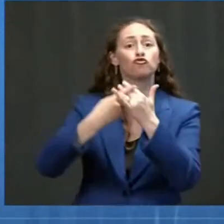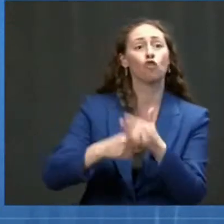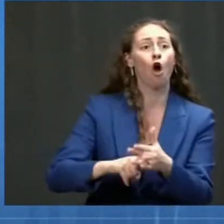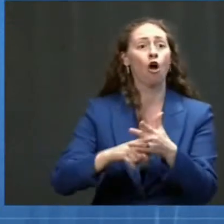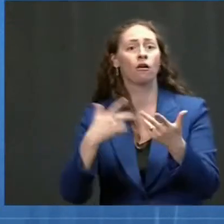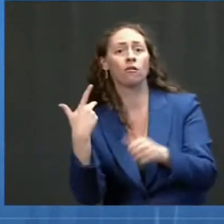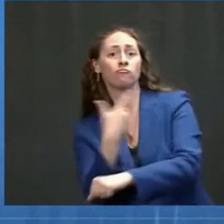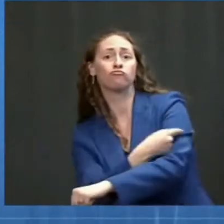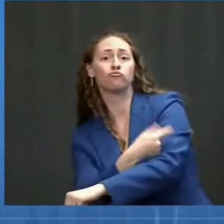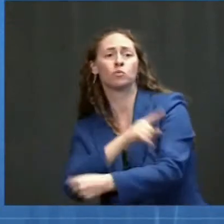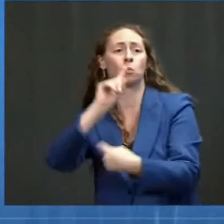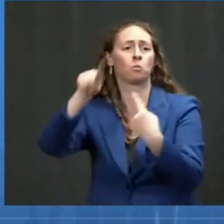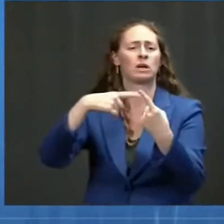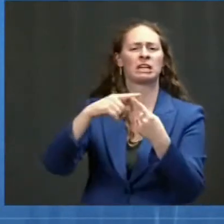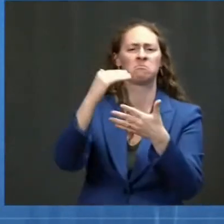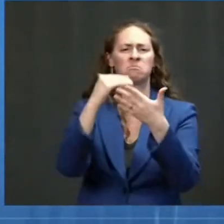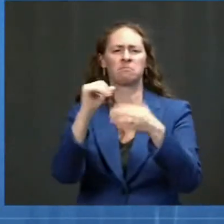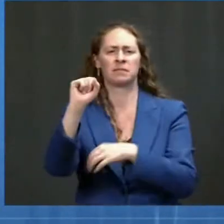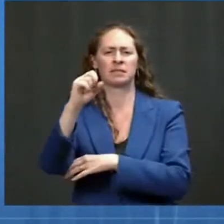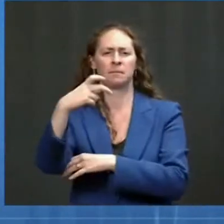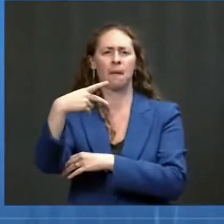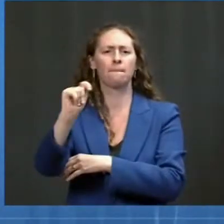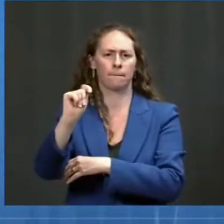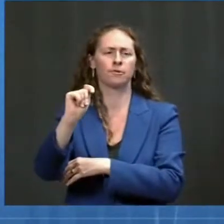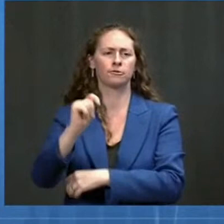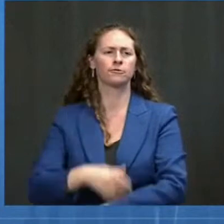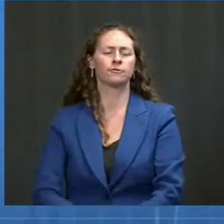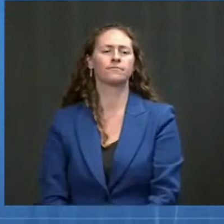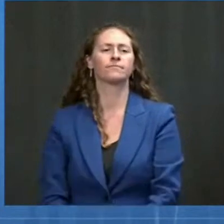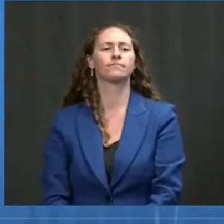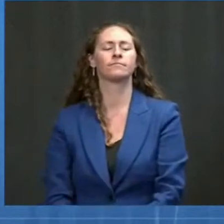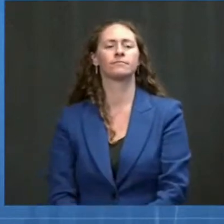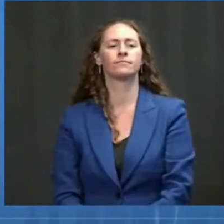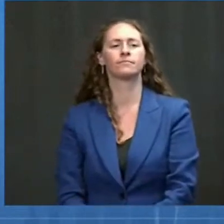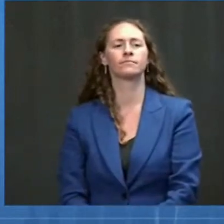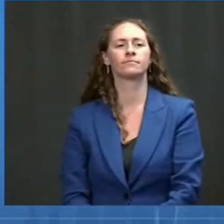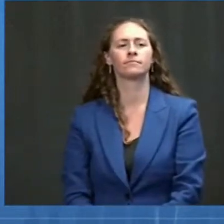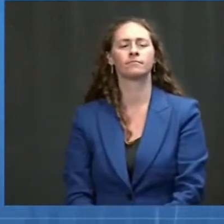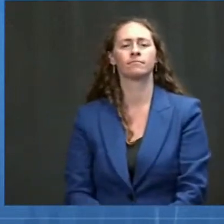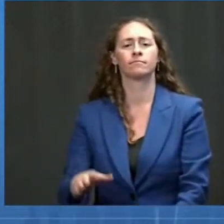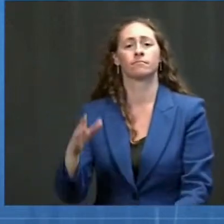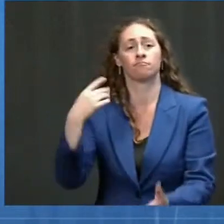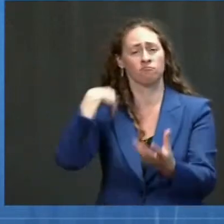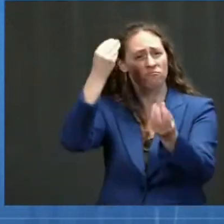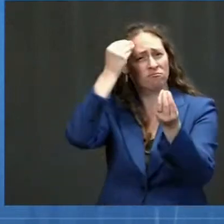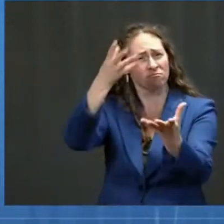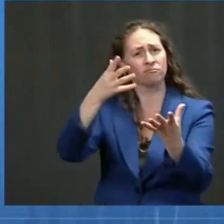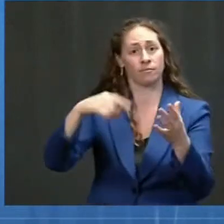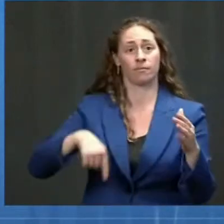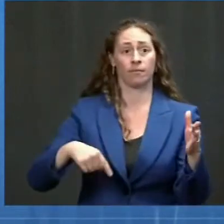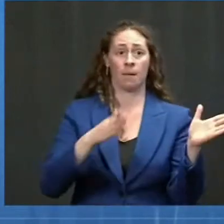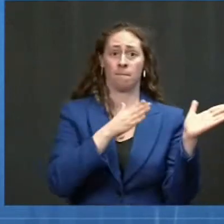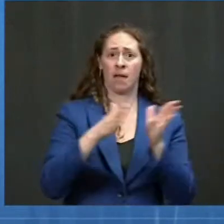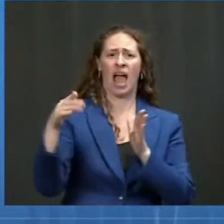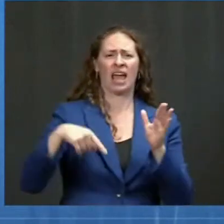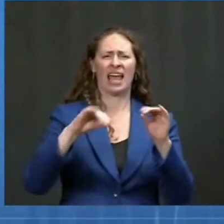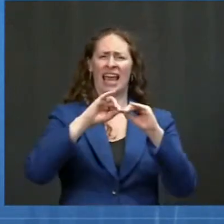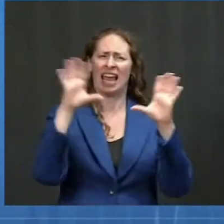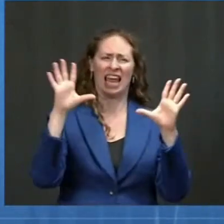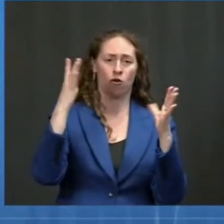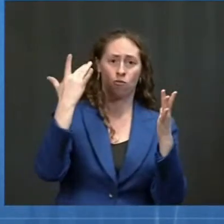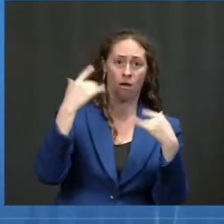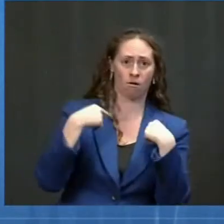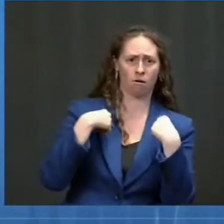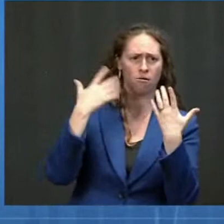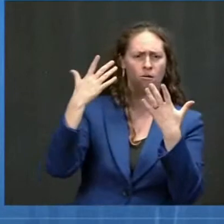want to be very clear. This plan is pending the FDA conducting an independent evaluation of the safety